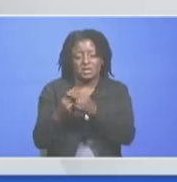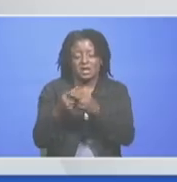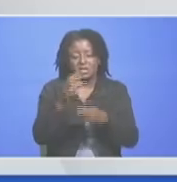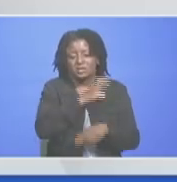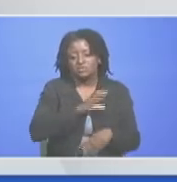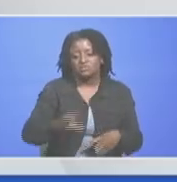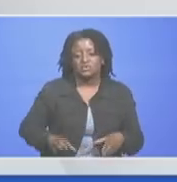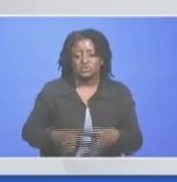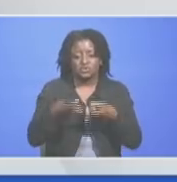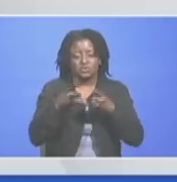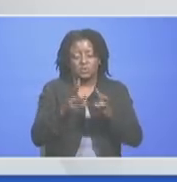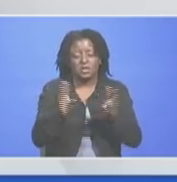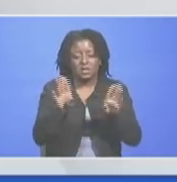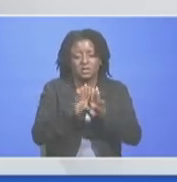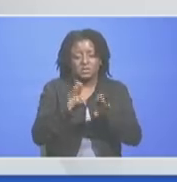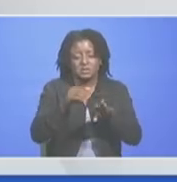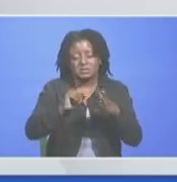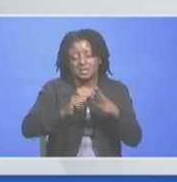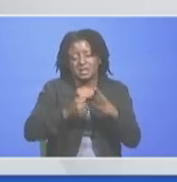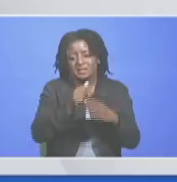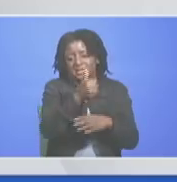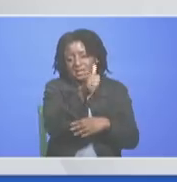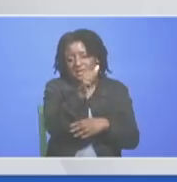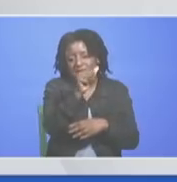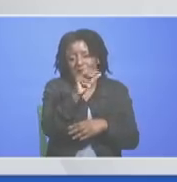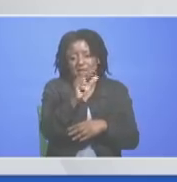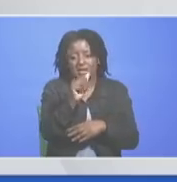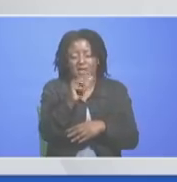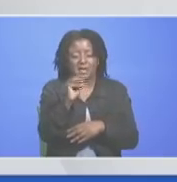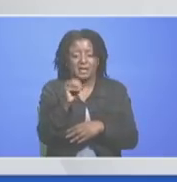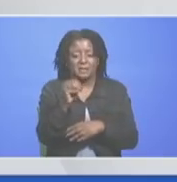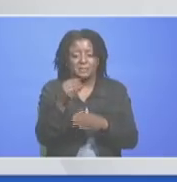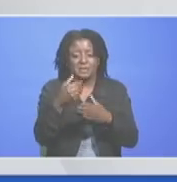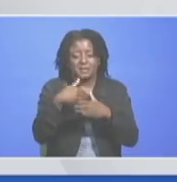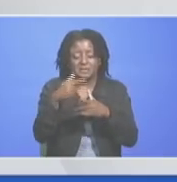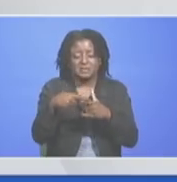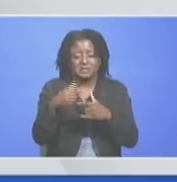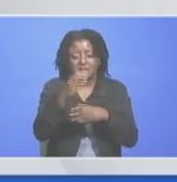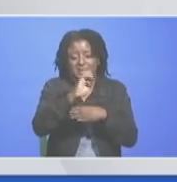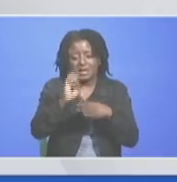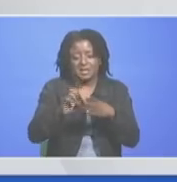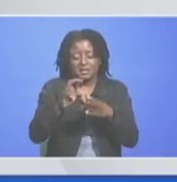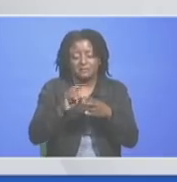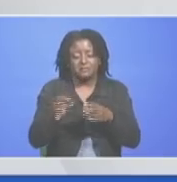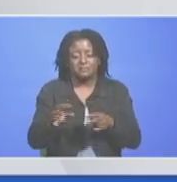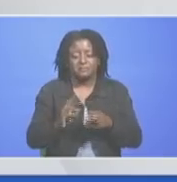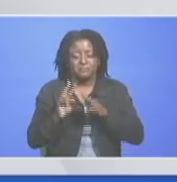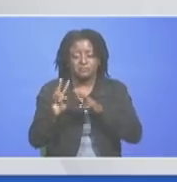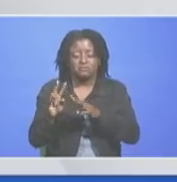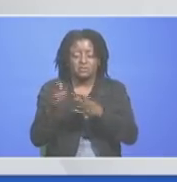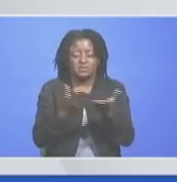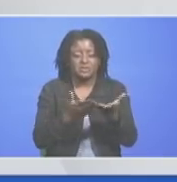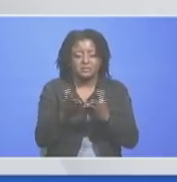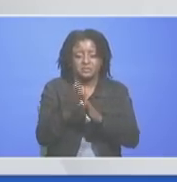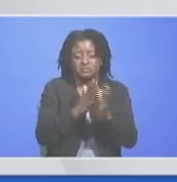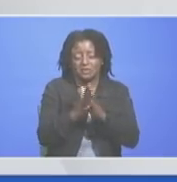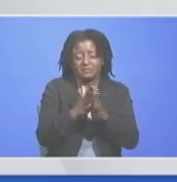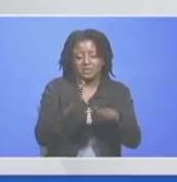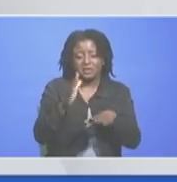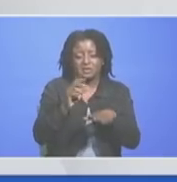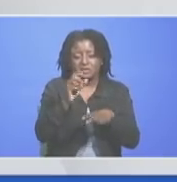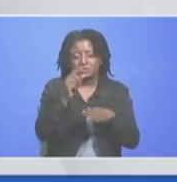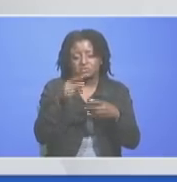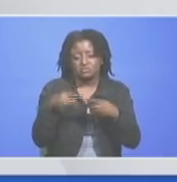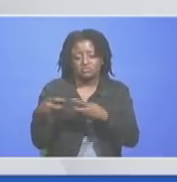be closed starting at 10 a.m. until the end of the funeral service. Now, traffic traveling south along Soldier Road